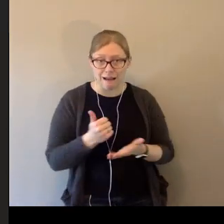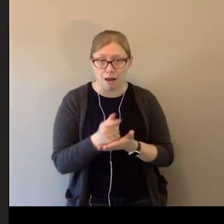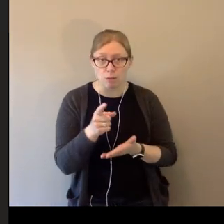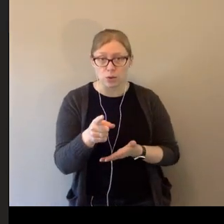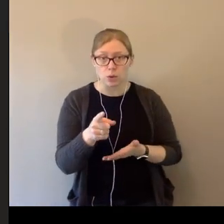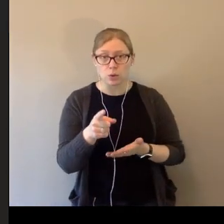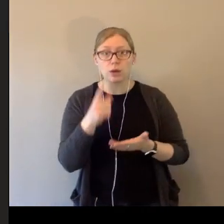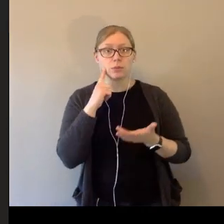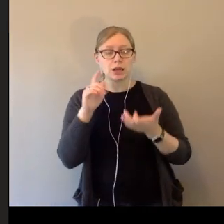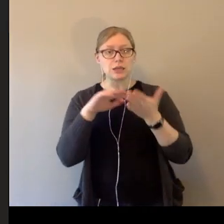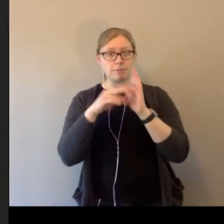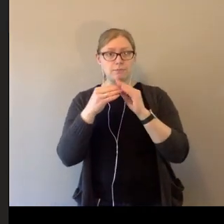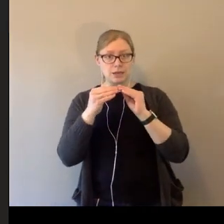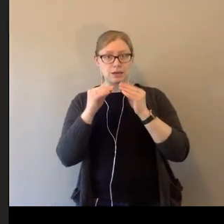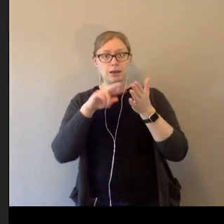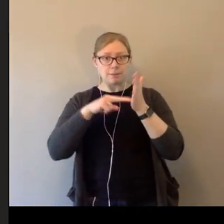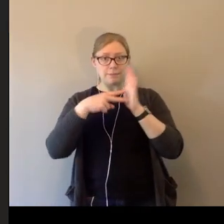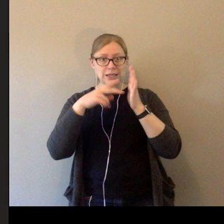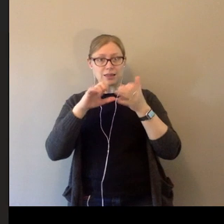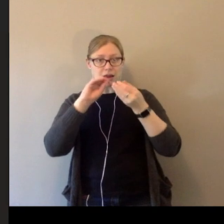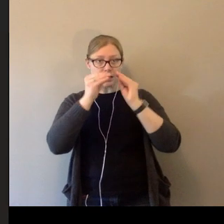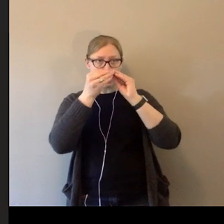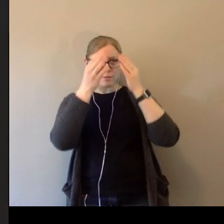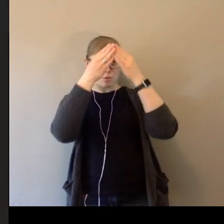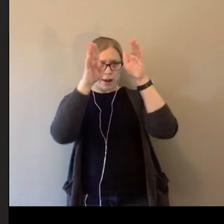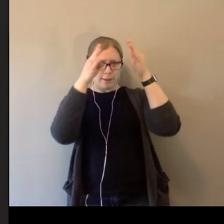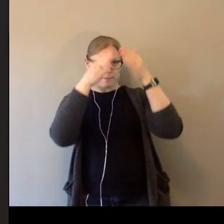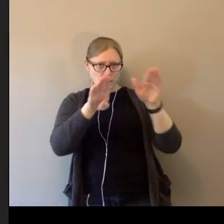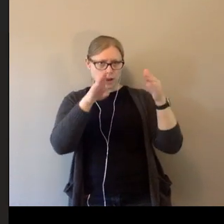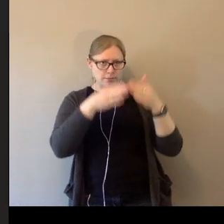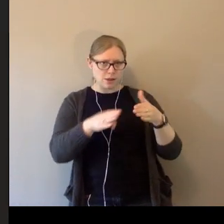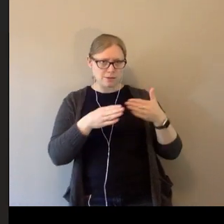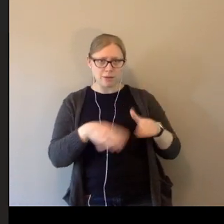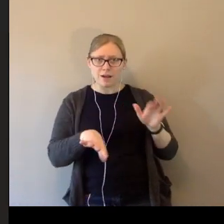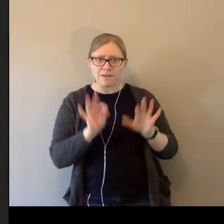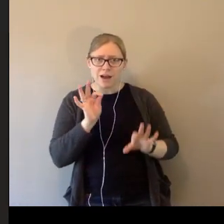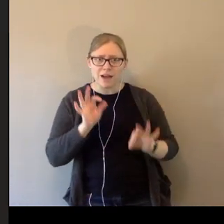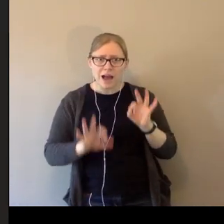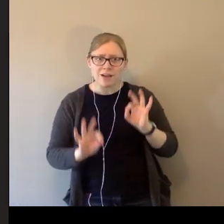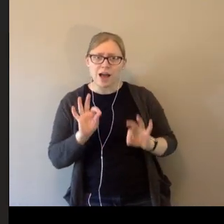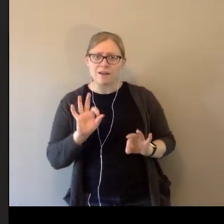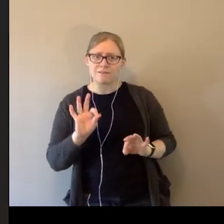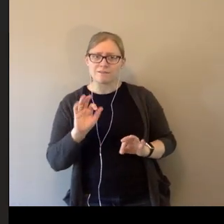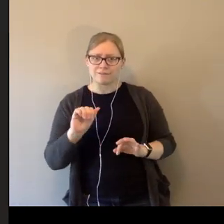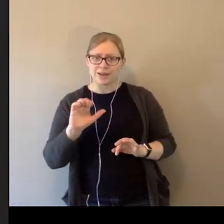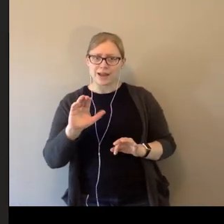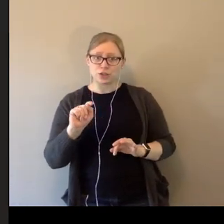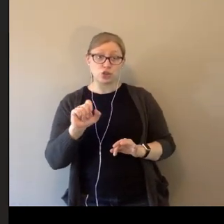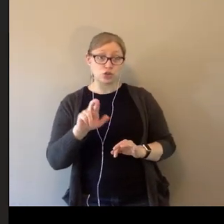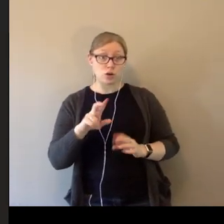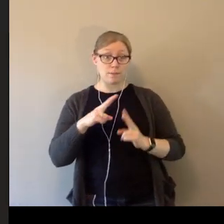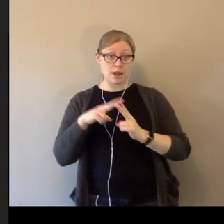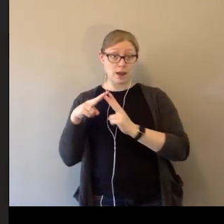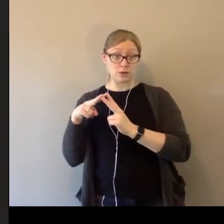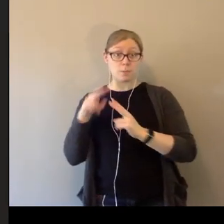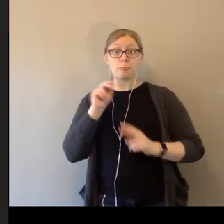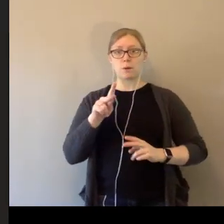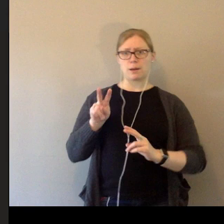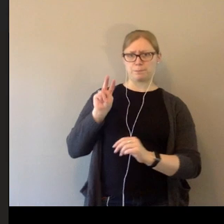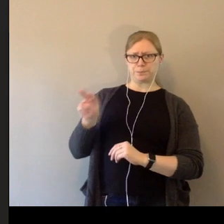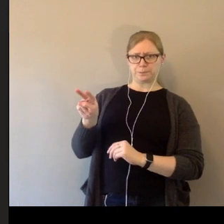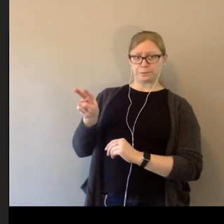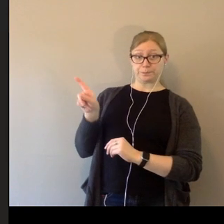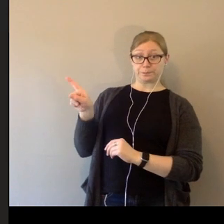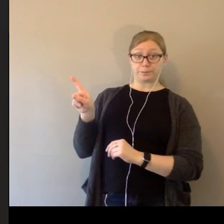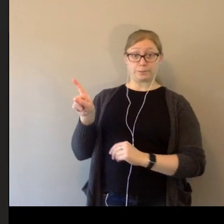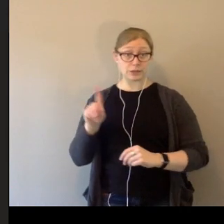number down and down and down and look for factor pairs. Like here we had 5. So let's try another example. Let's look at the square root of